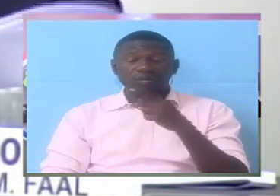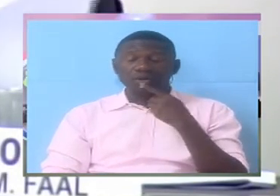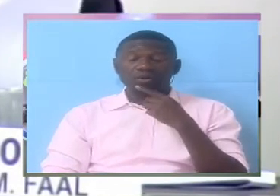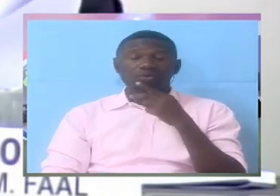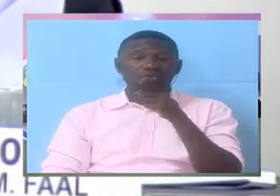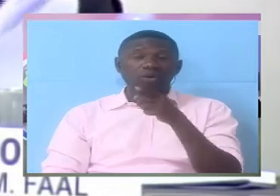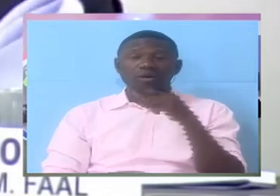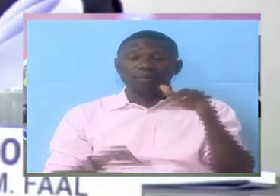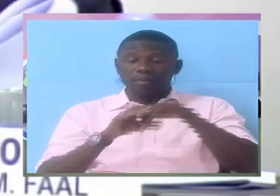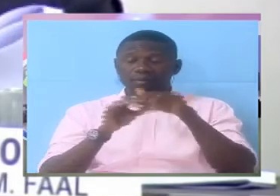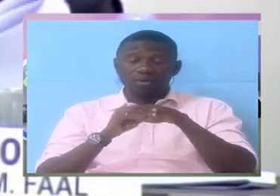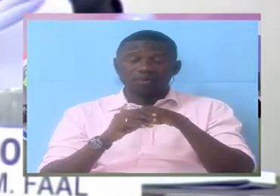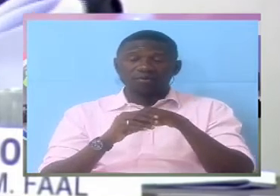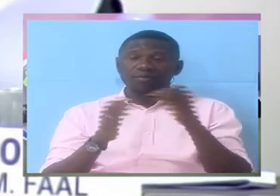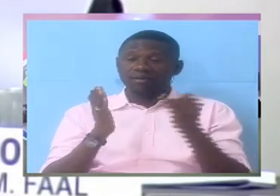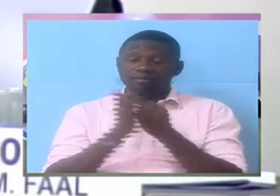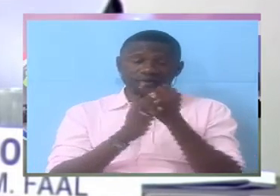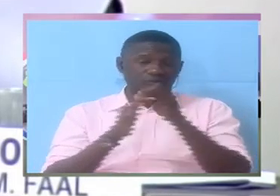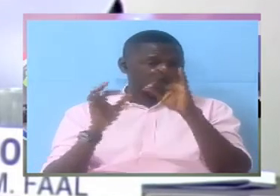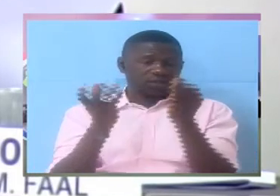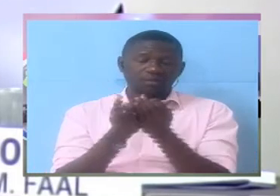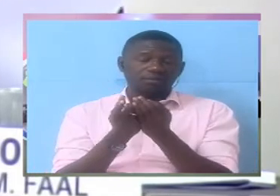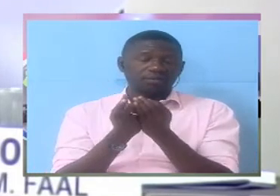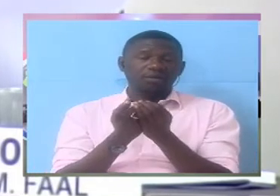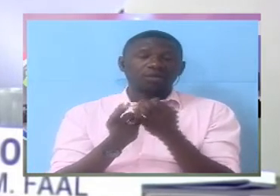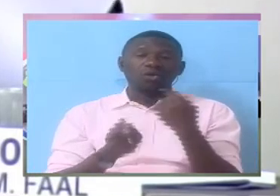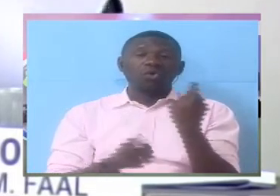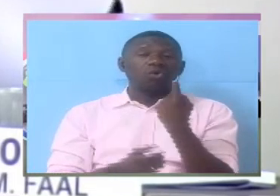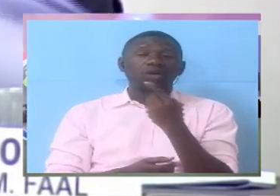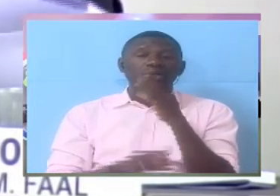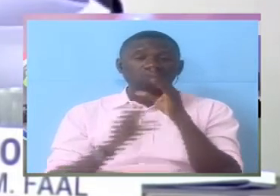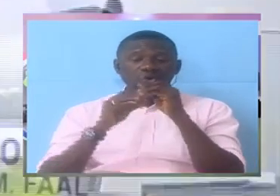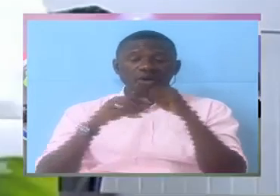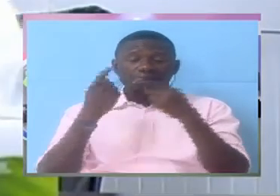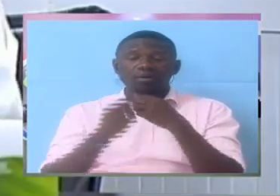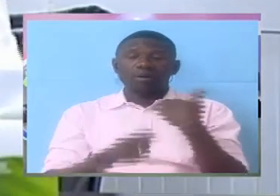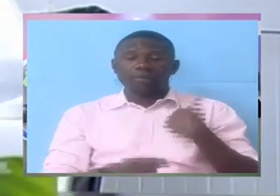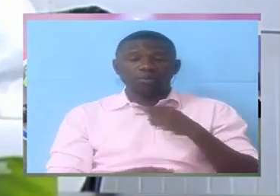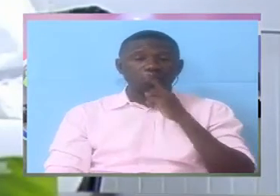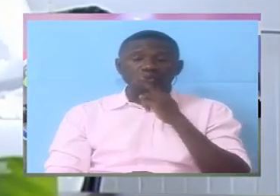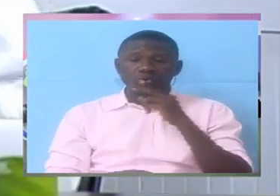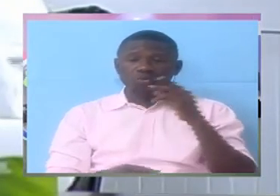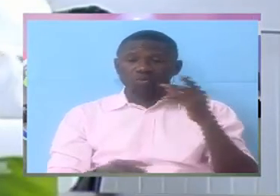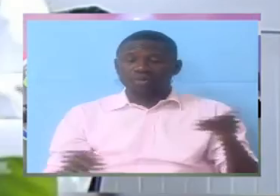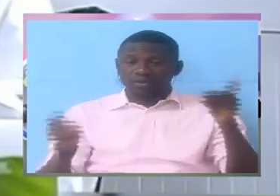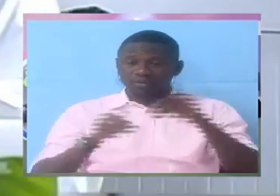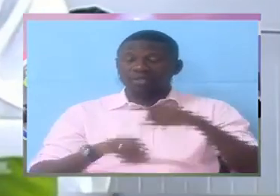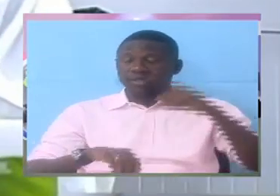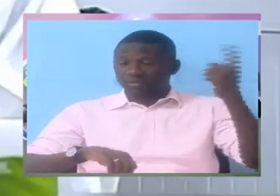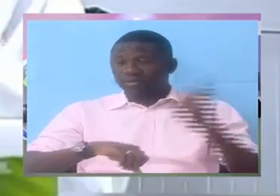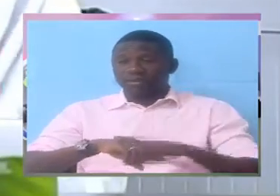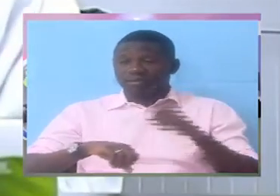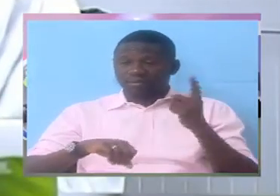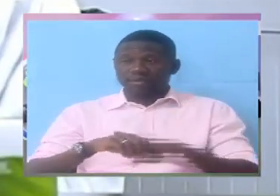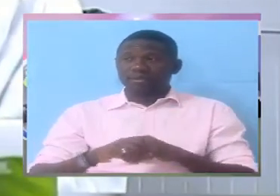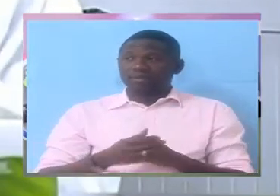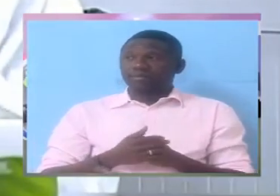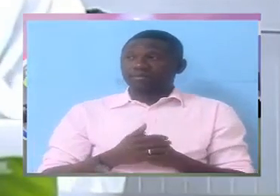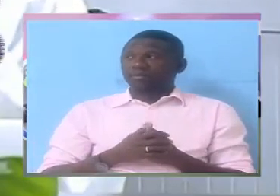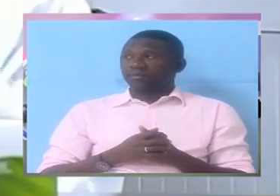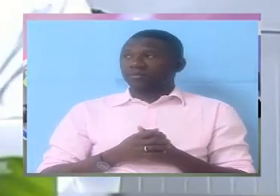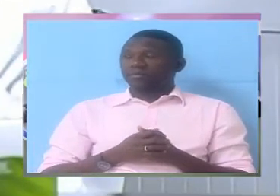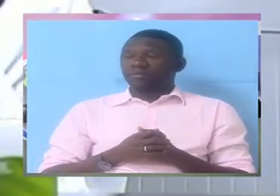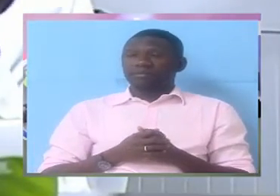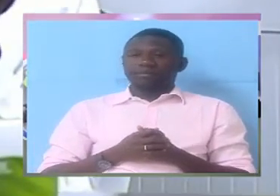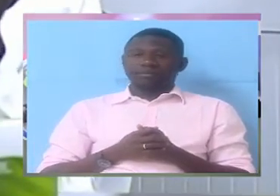who tortured him. It could be I just passed by there and he saw me. And he knows me.